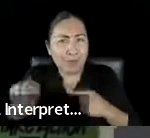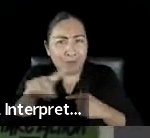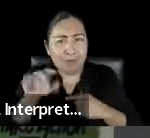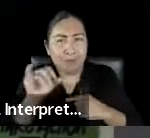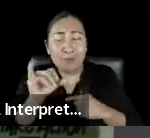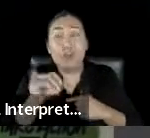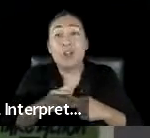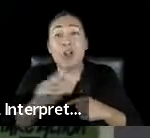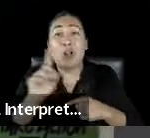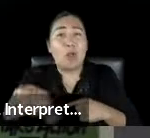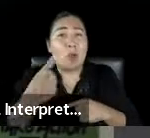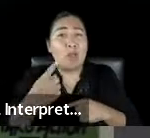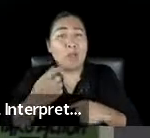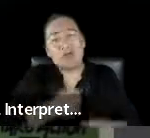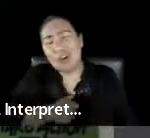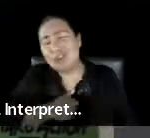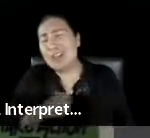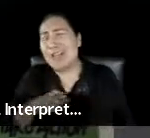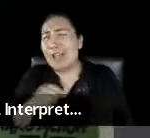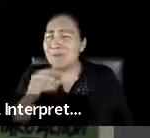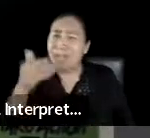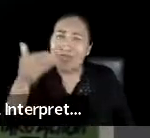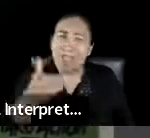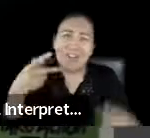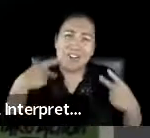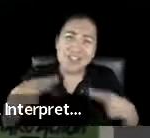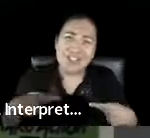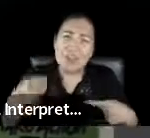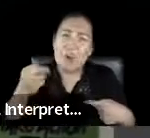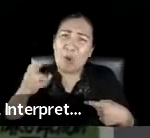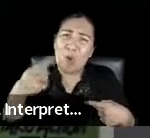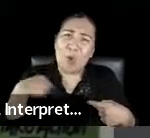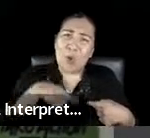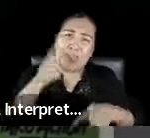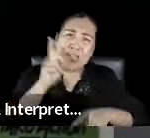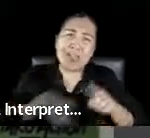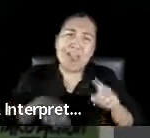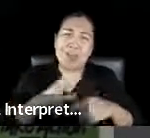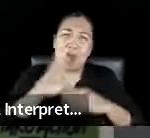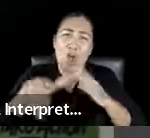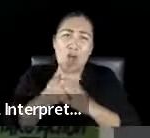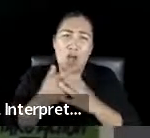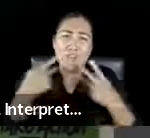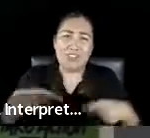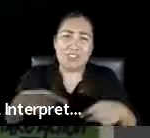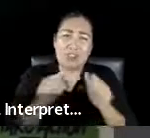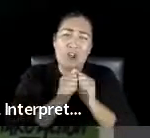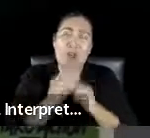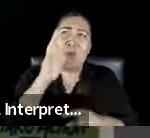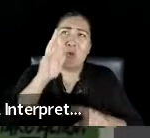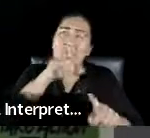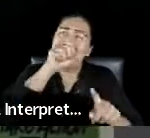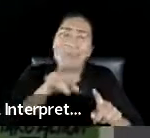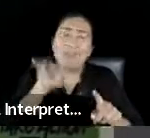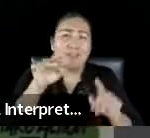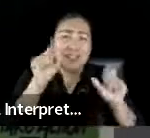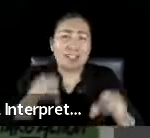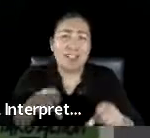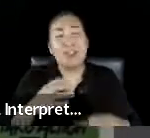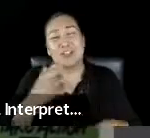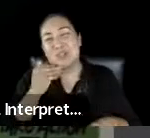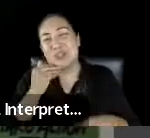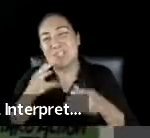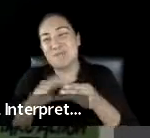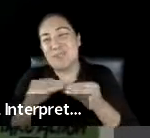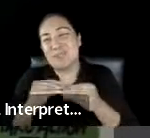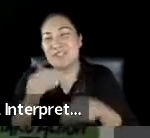only regret is that I'm not there physically, or that we can't all be physically together. I would have loved if that was so. So very sweet message. Thank